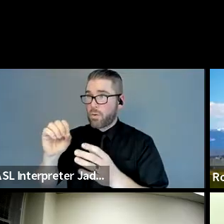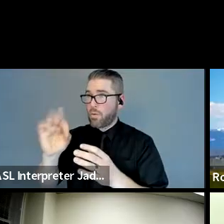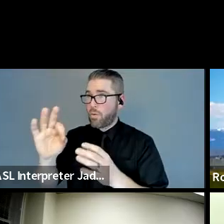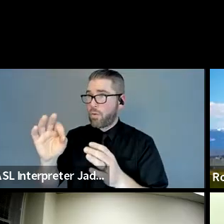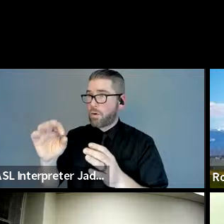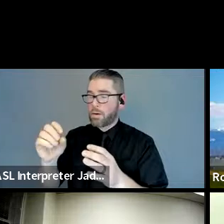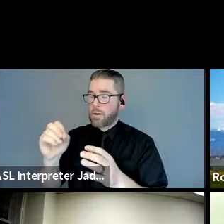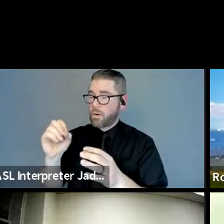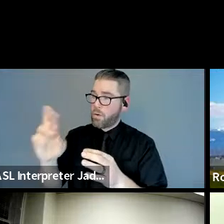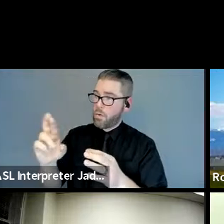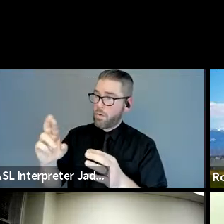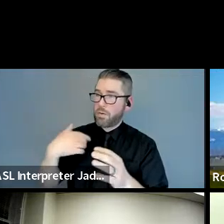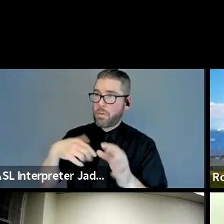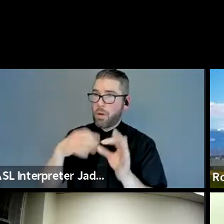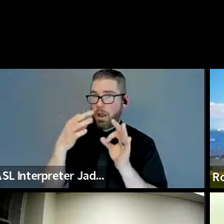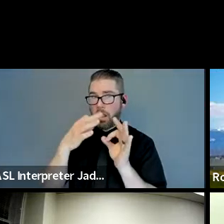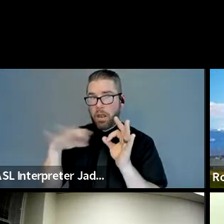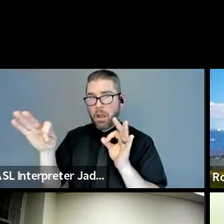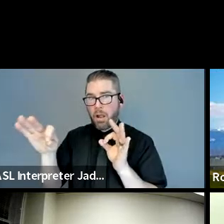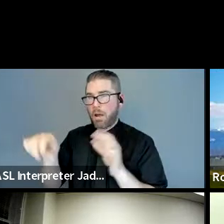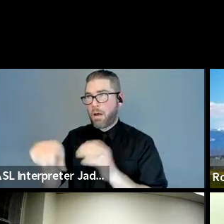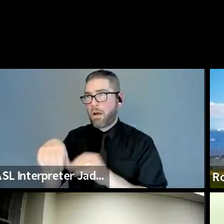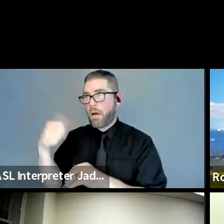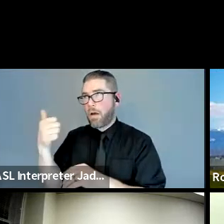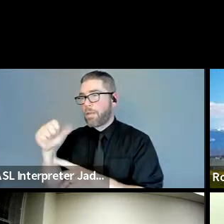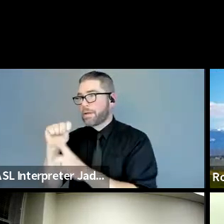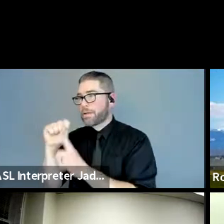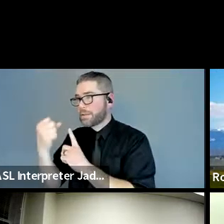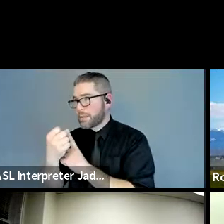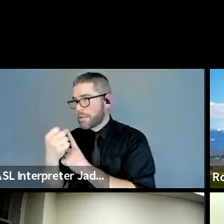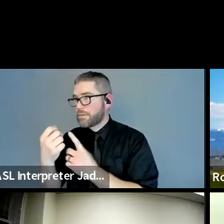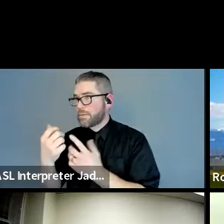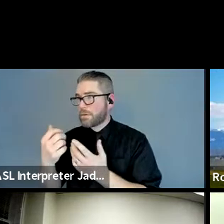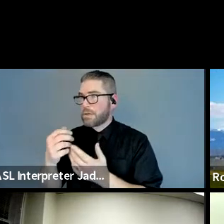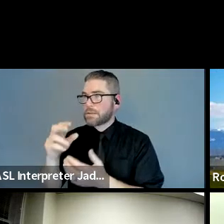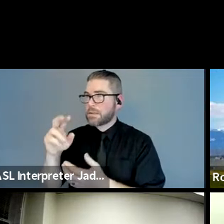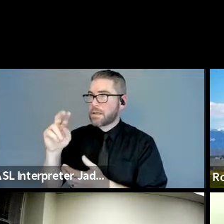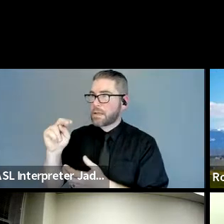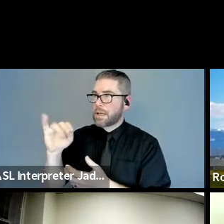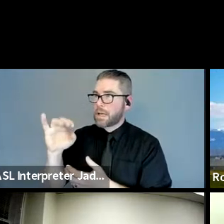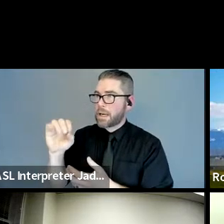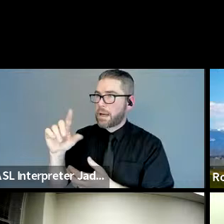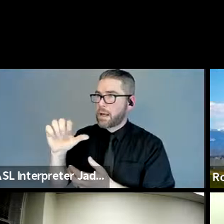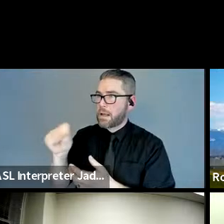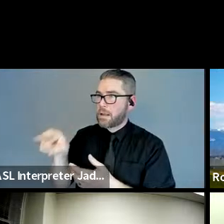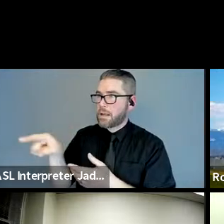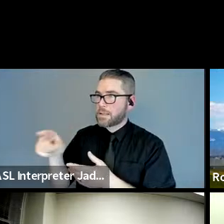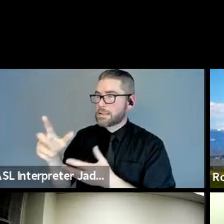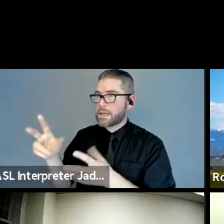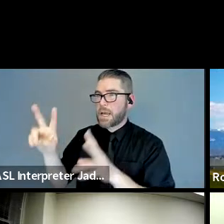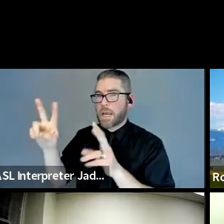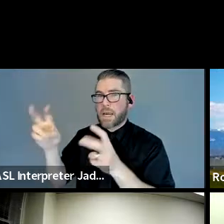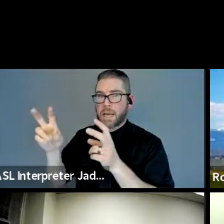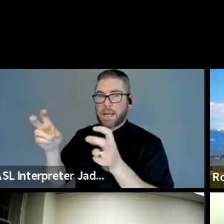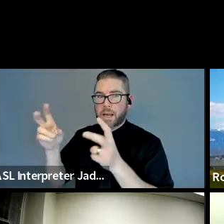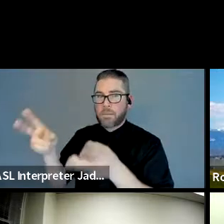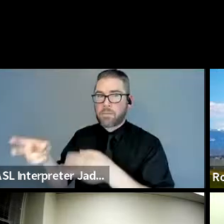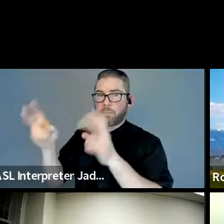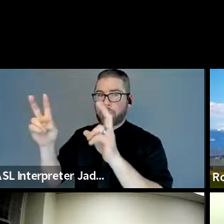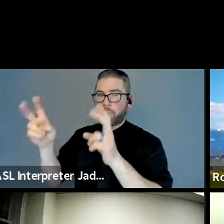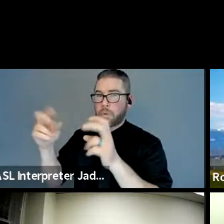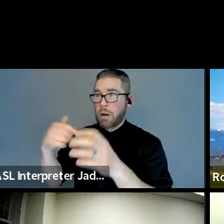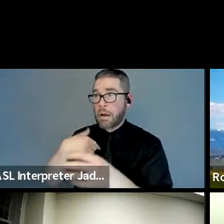by other situations that Nicholas had brought up? You know, I understand that